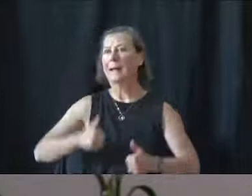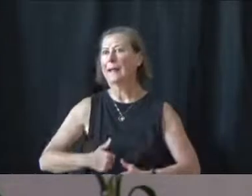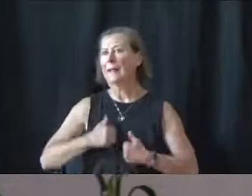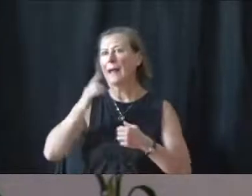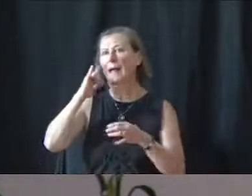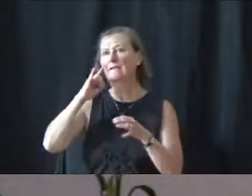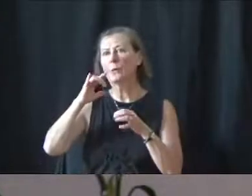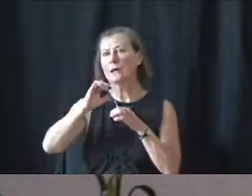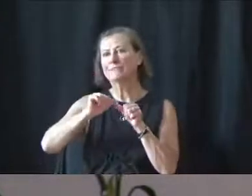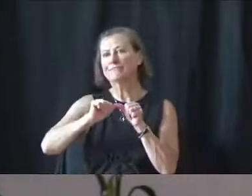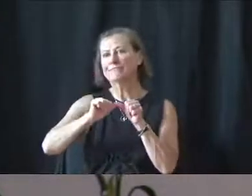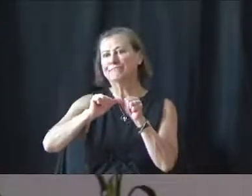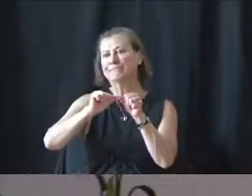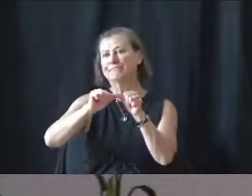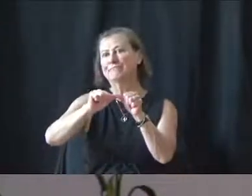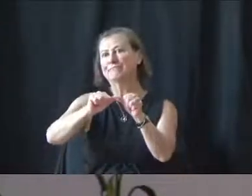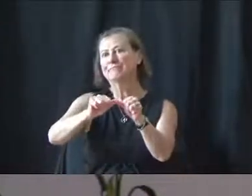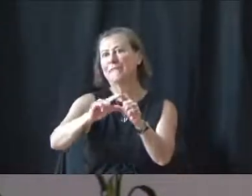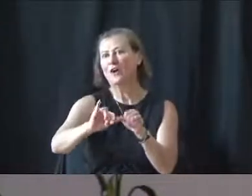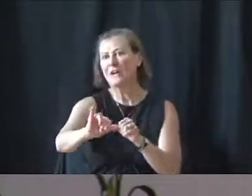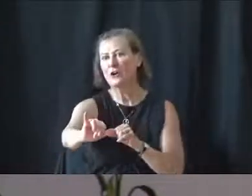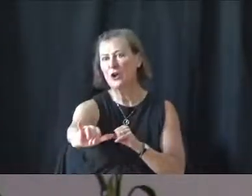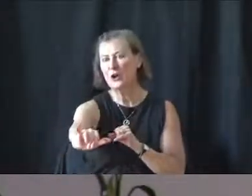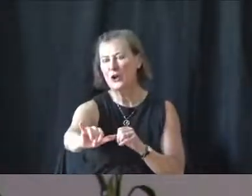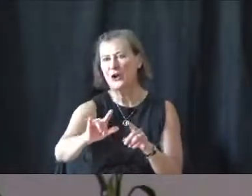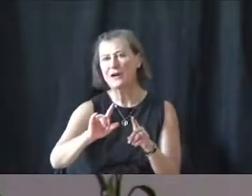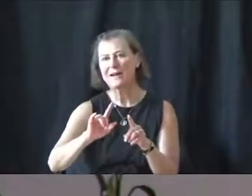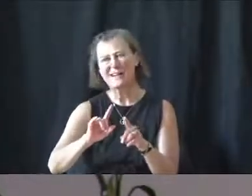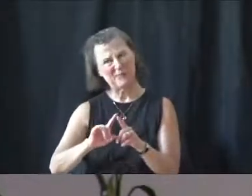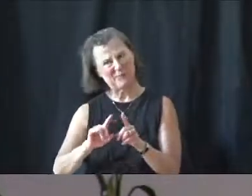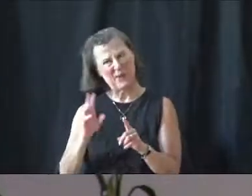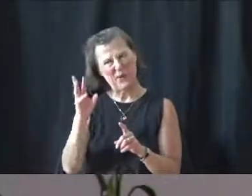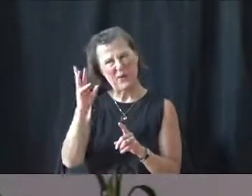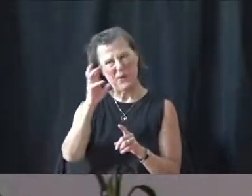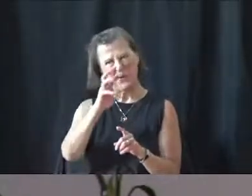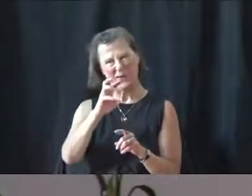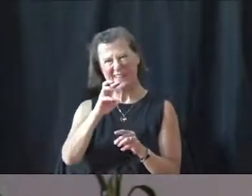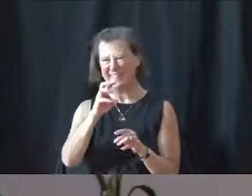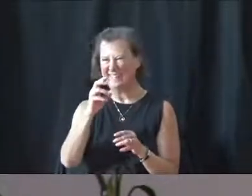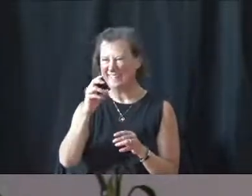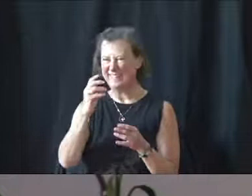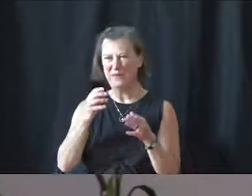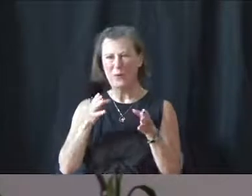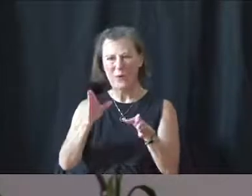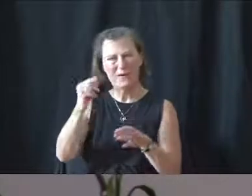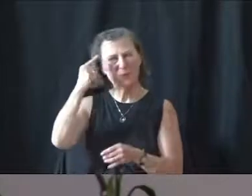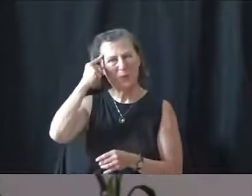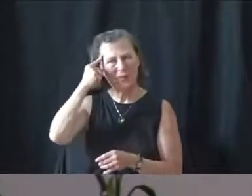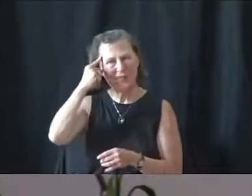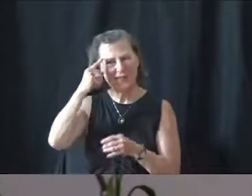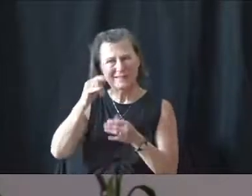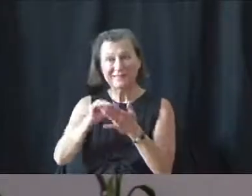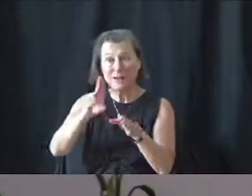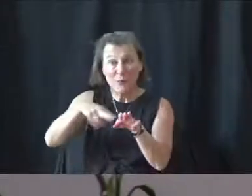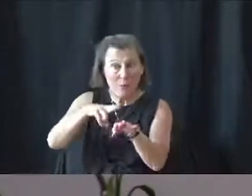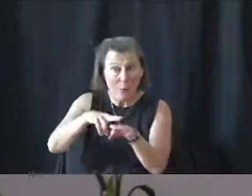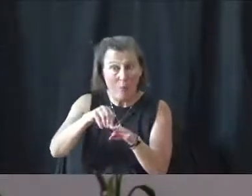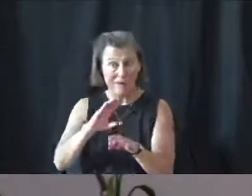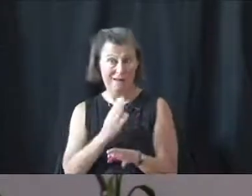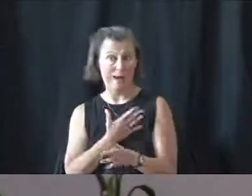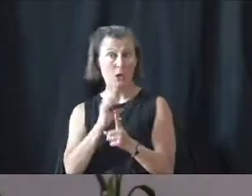on forever. And yet there is a sort of weird doublethink that's normal in our society.